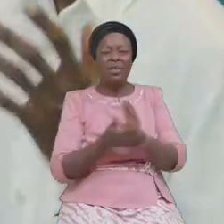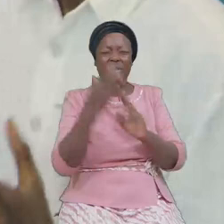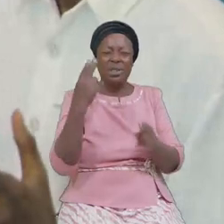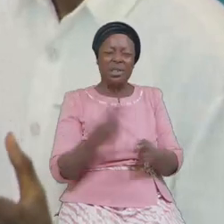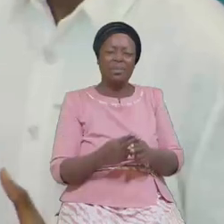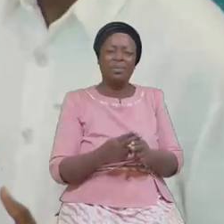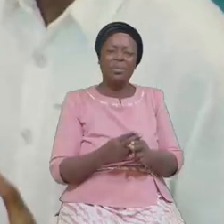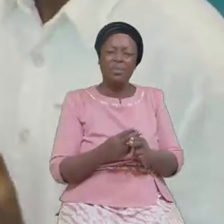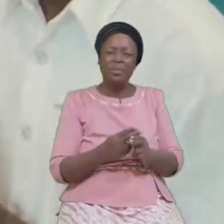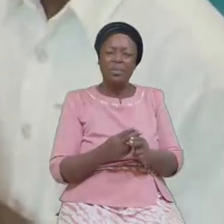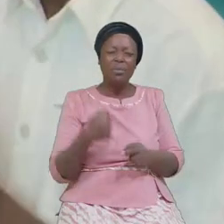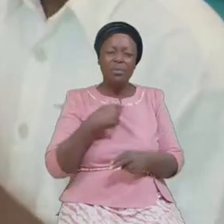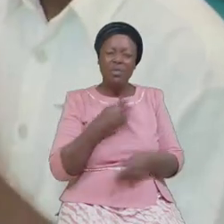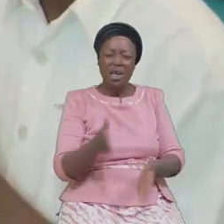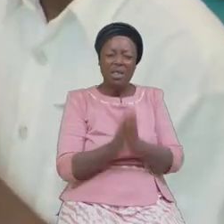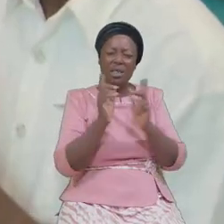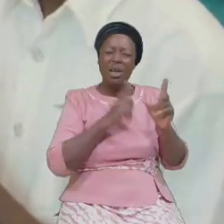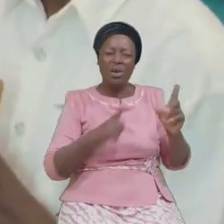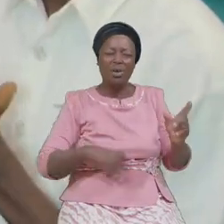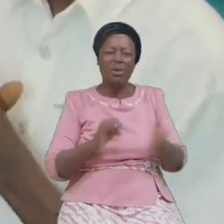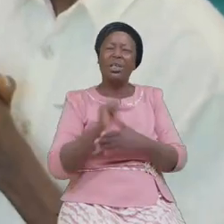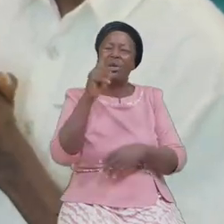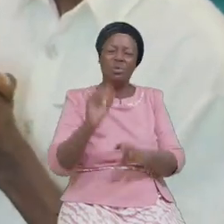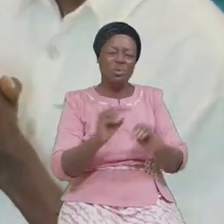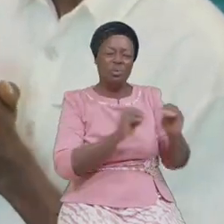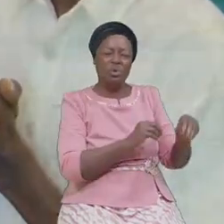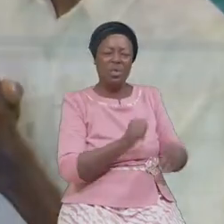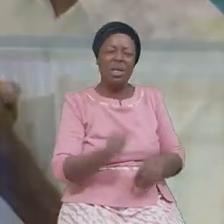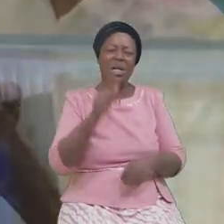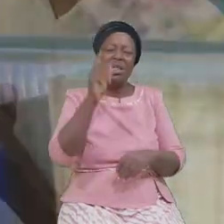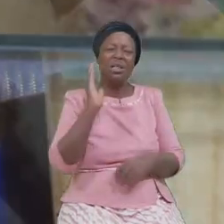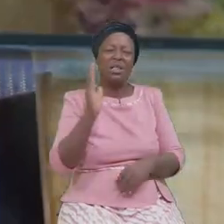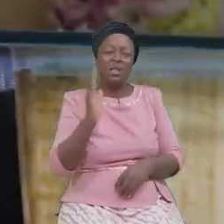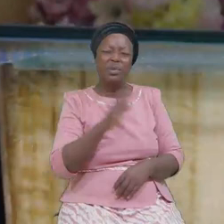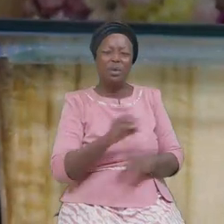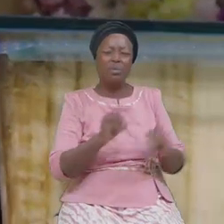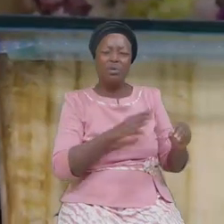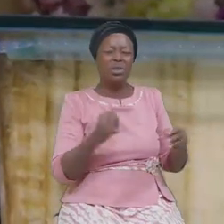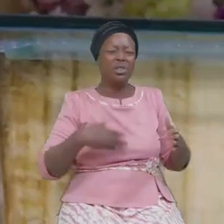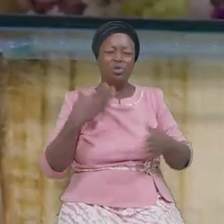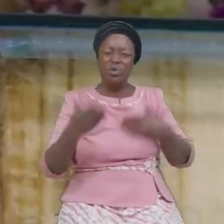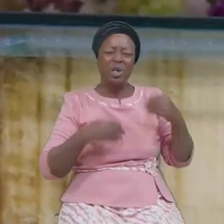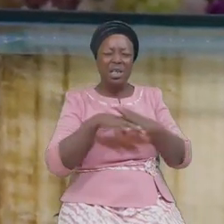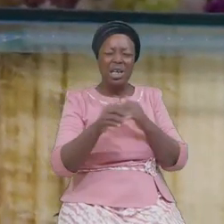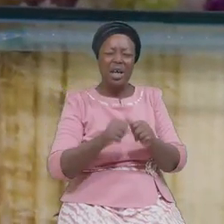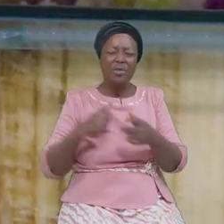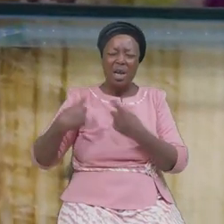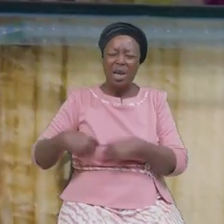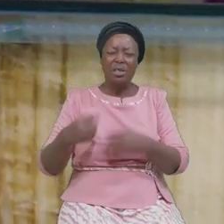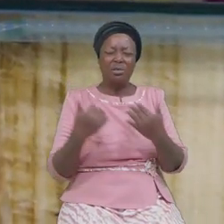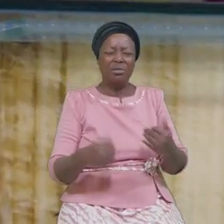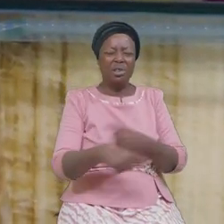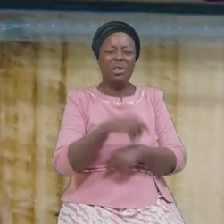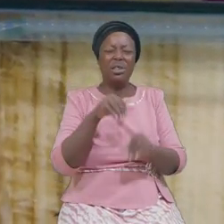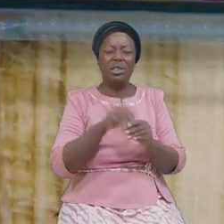name. We're asking, Lord, you put a testimony and put joy in every heart in